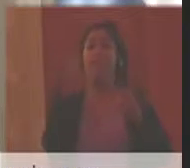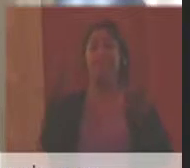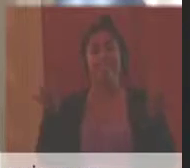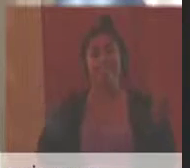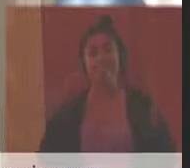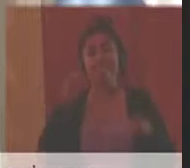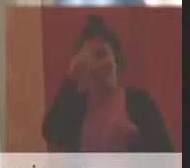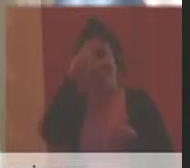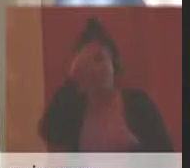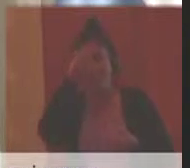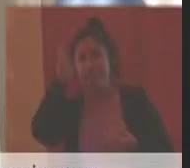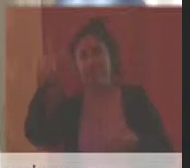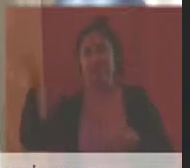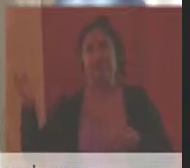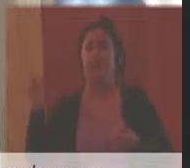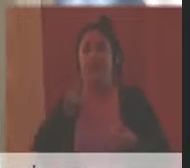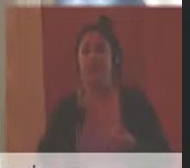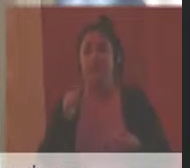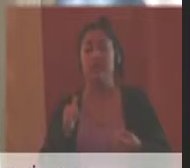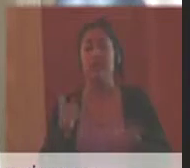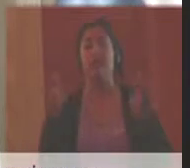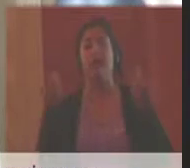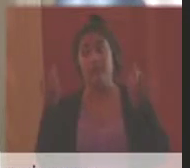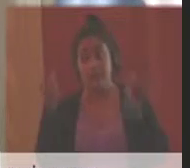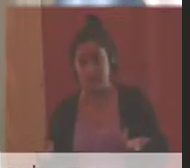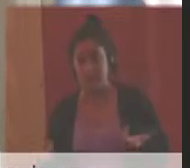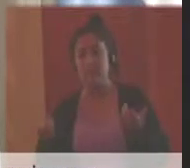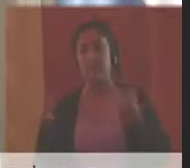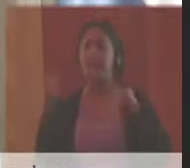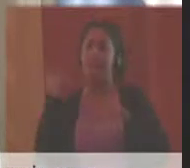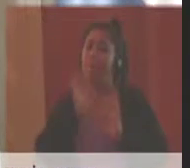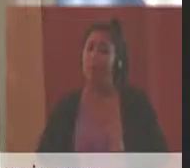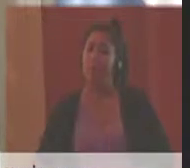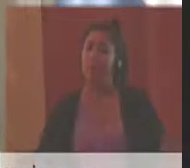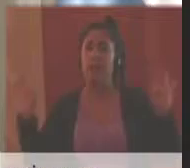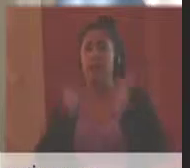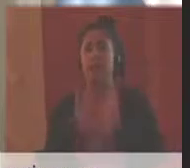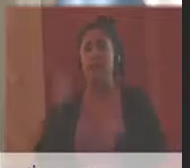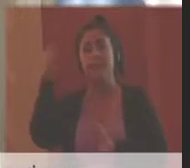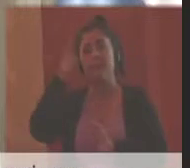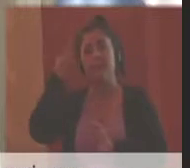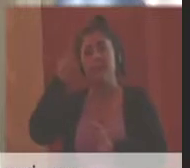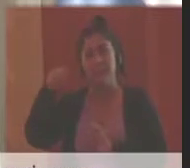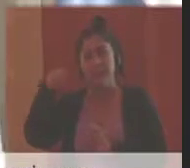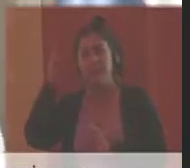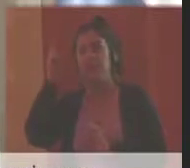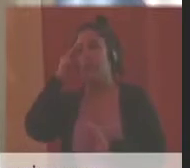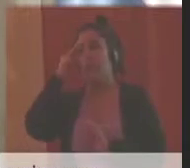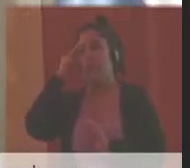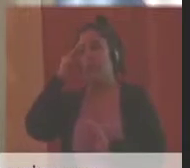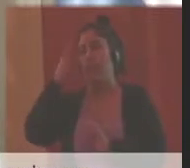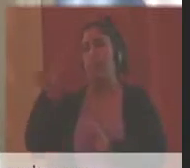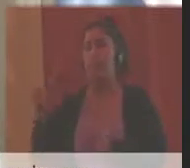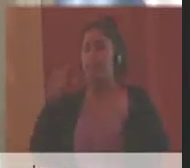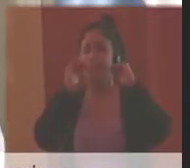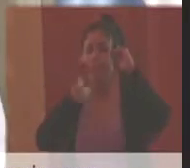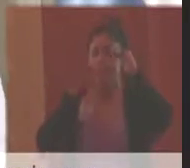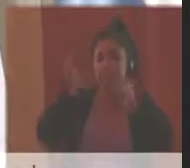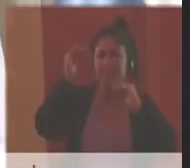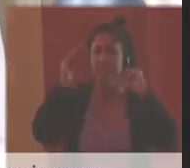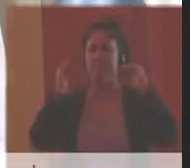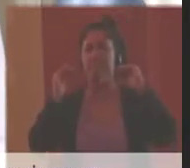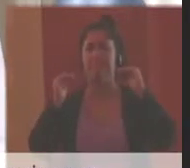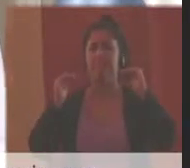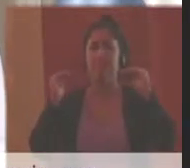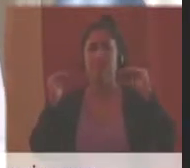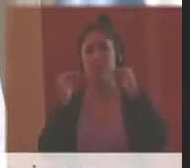understand and examine the inequity with regard to the natural resource